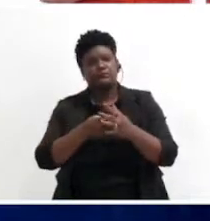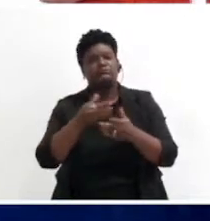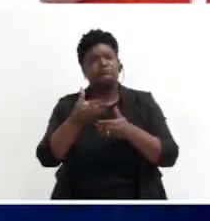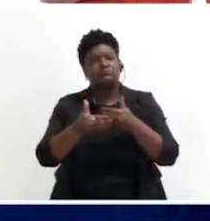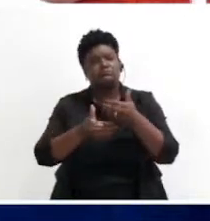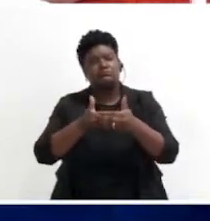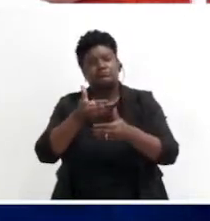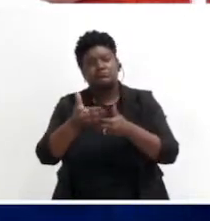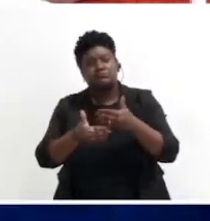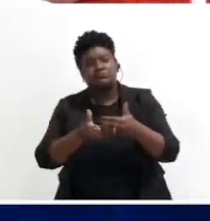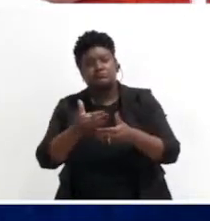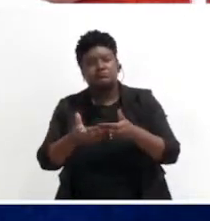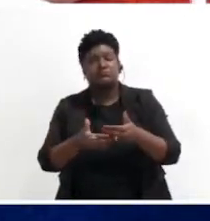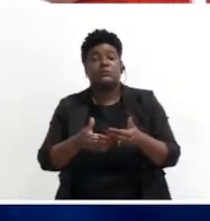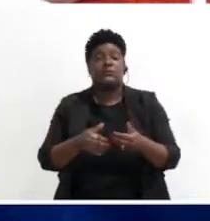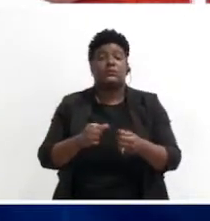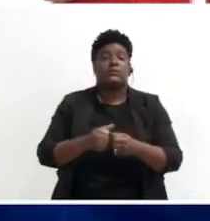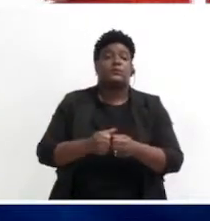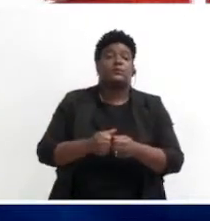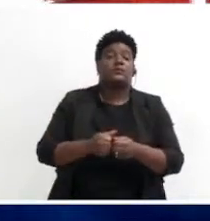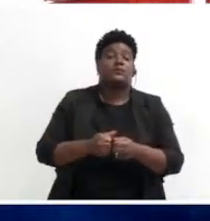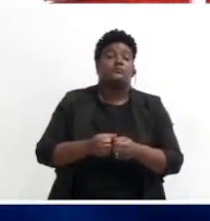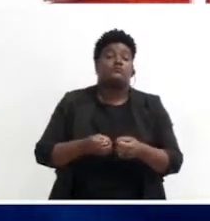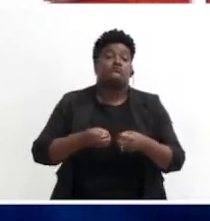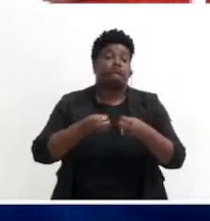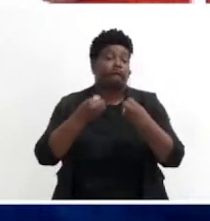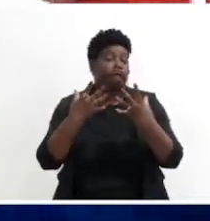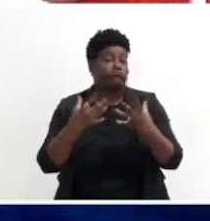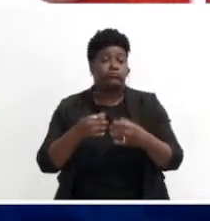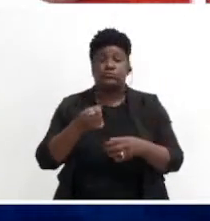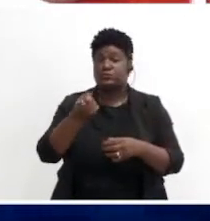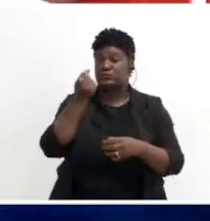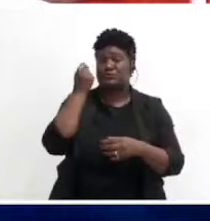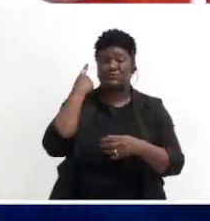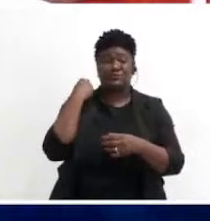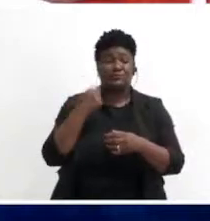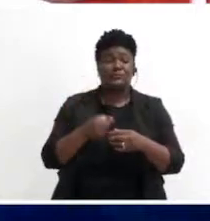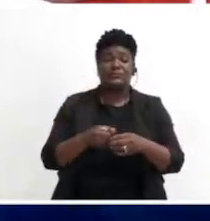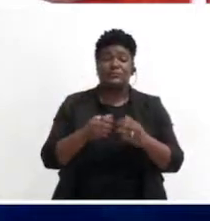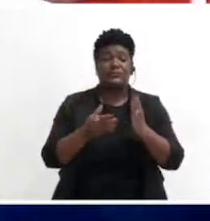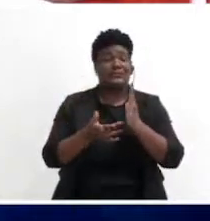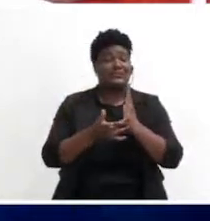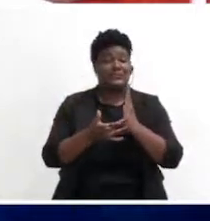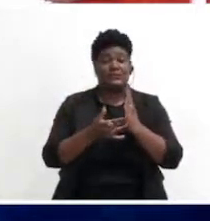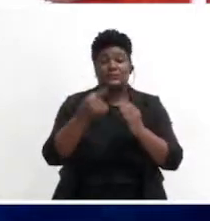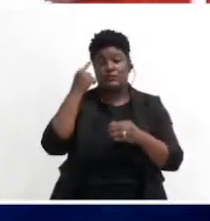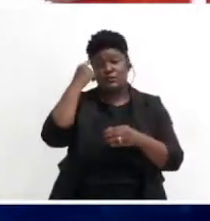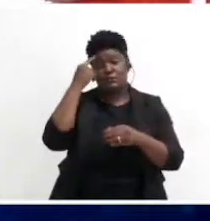with wafers and chips, so not widely used.